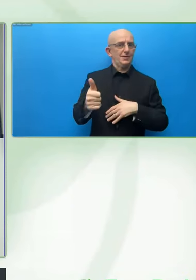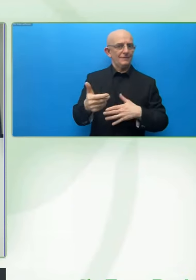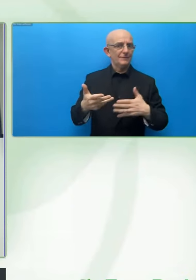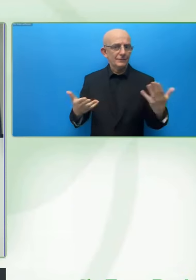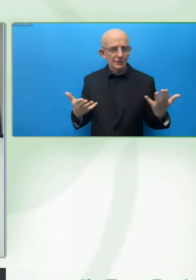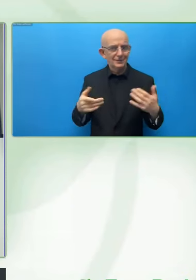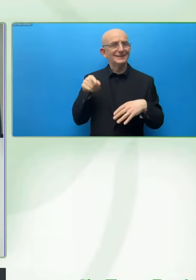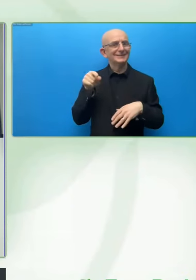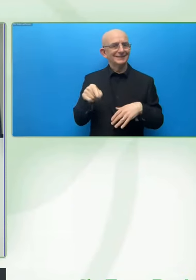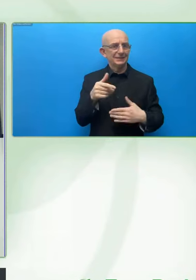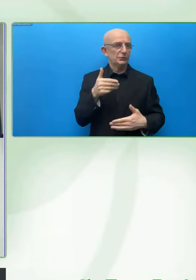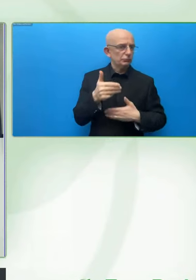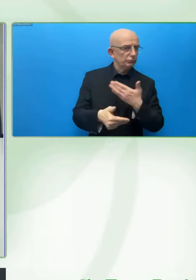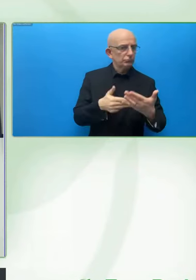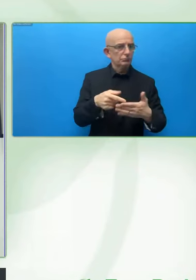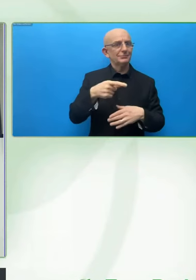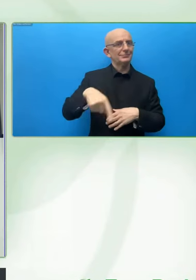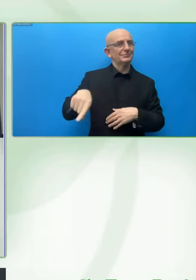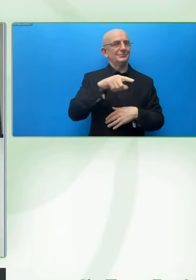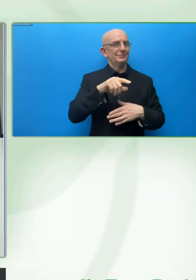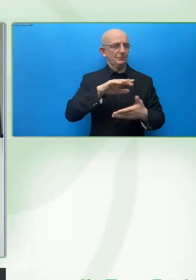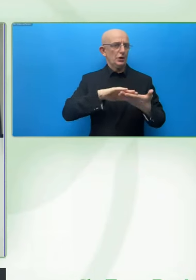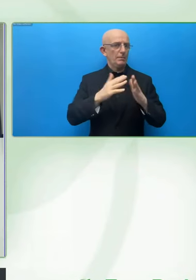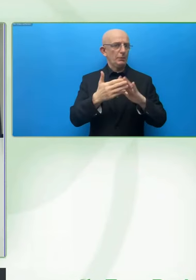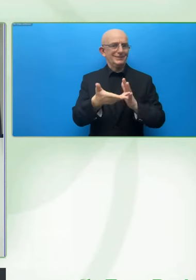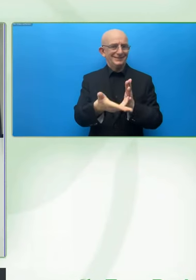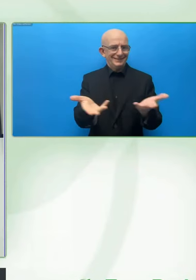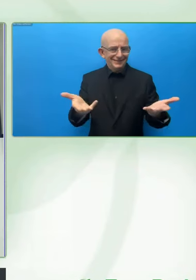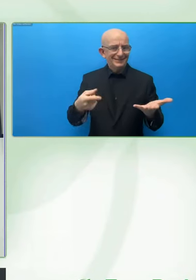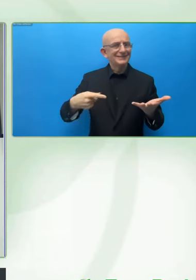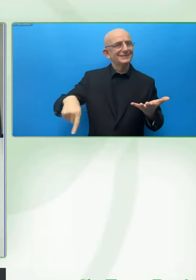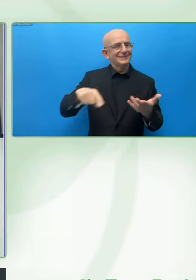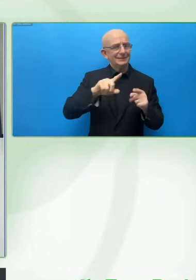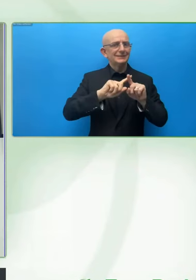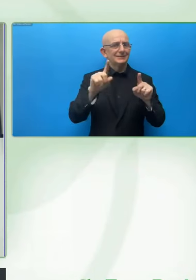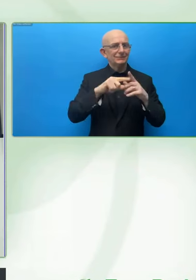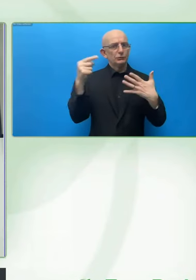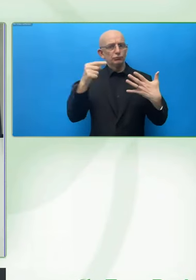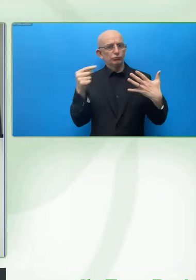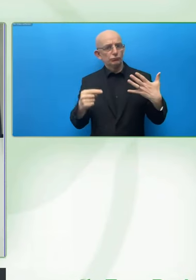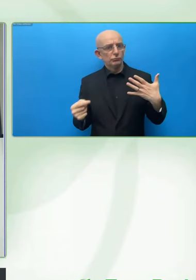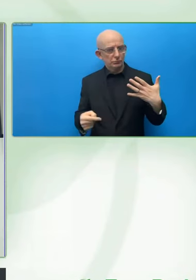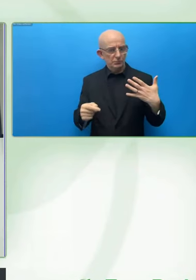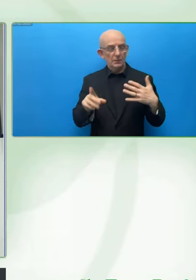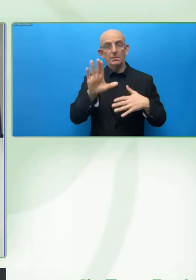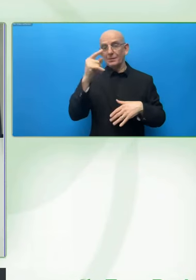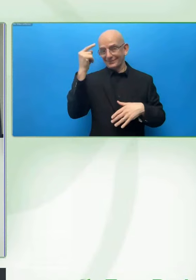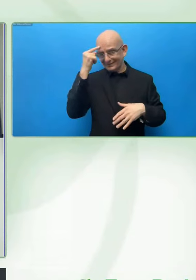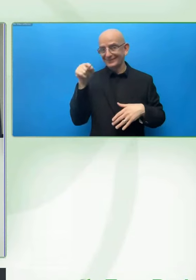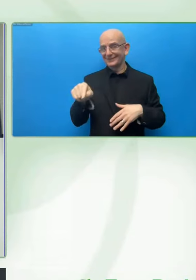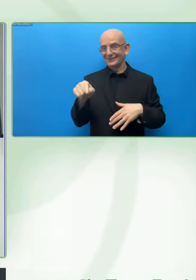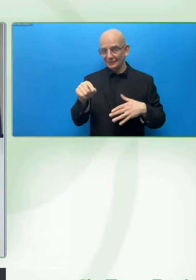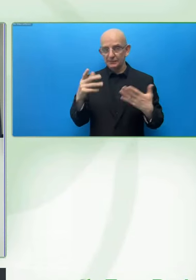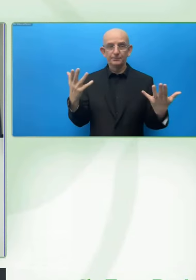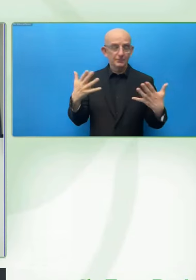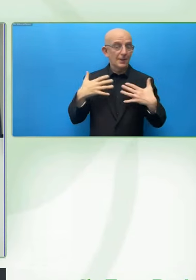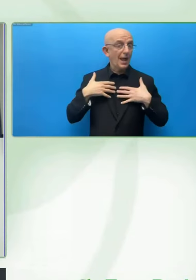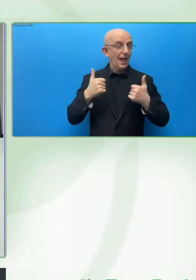some other also equally relevant for persons with disabilities. But as I said in the beginning, in the